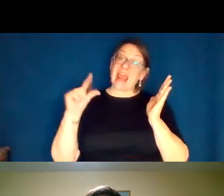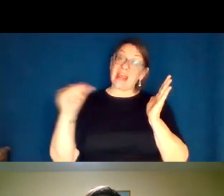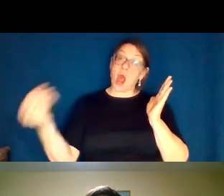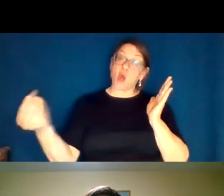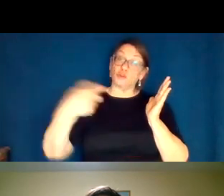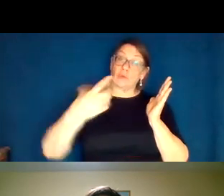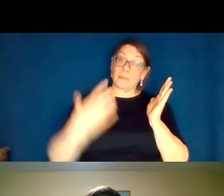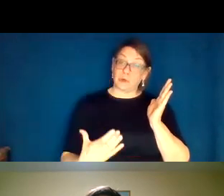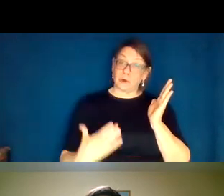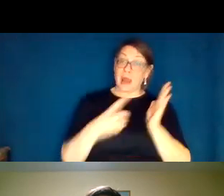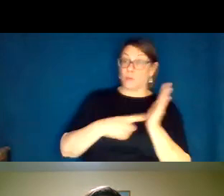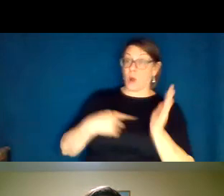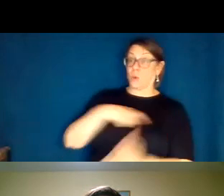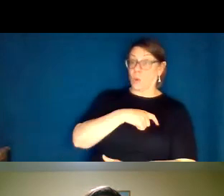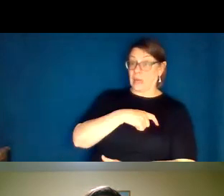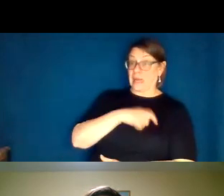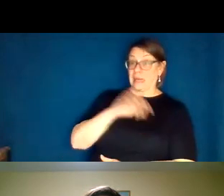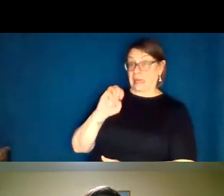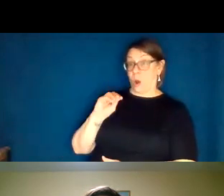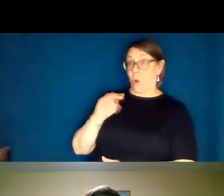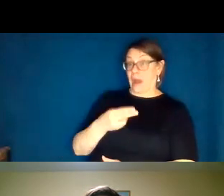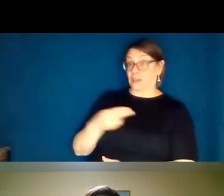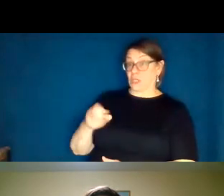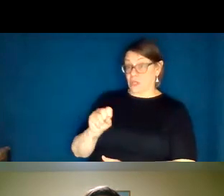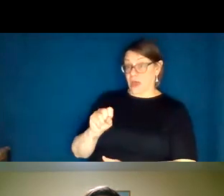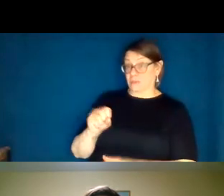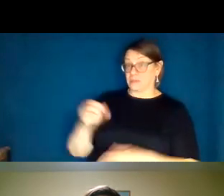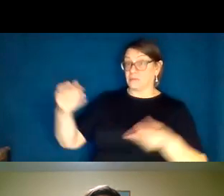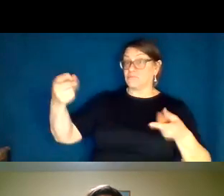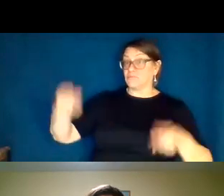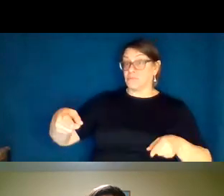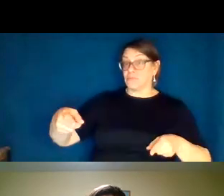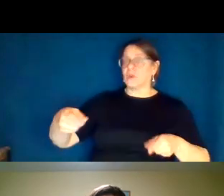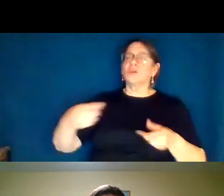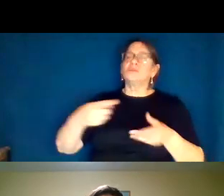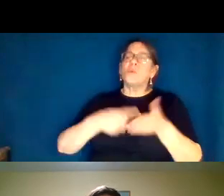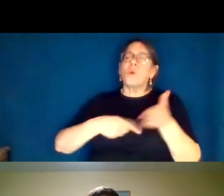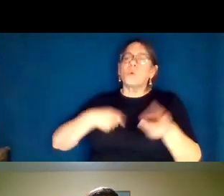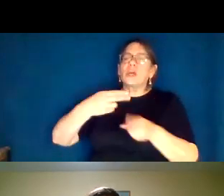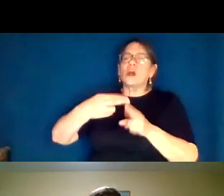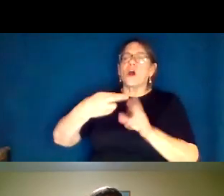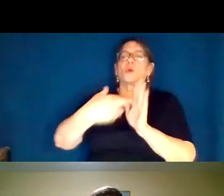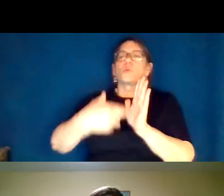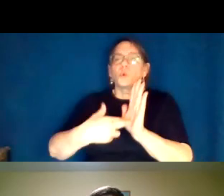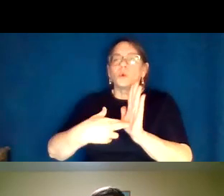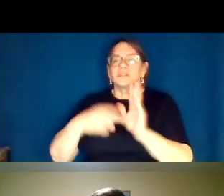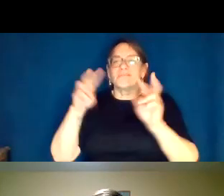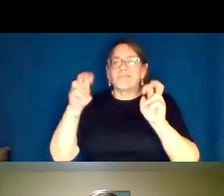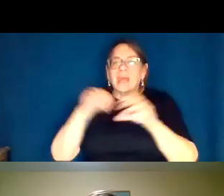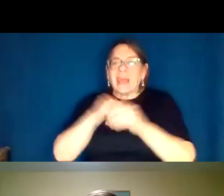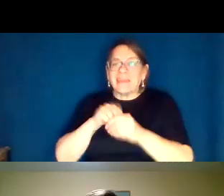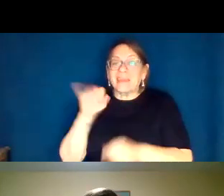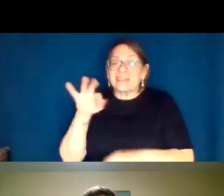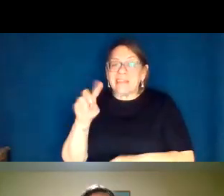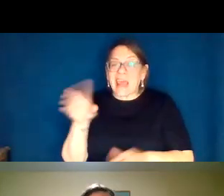ELHHS, or the Executive Office of Health and Human Services, it's what we call the rules of the sandbox. What